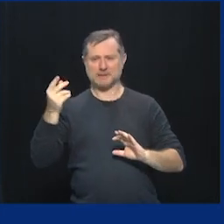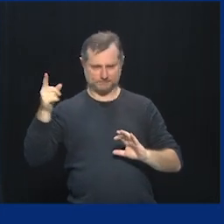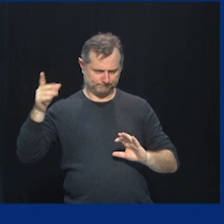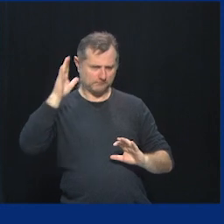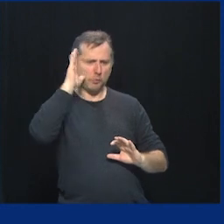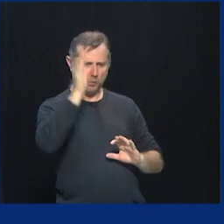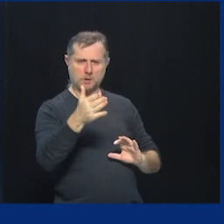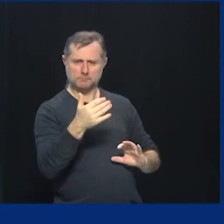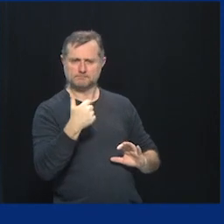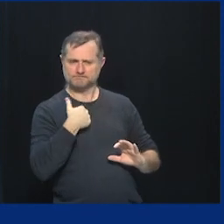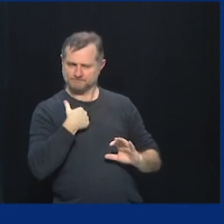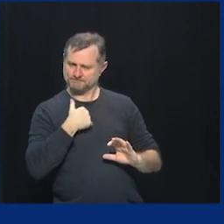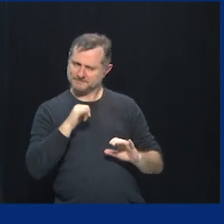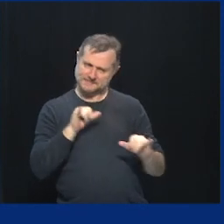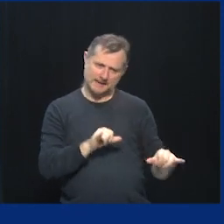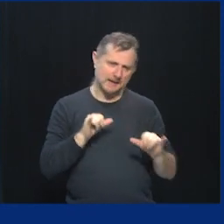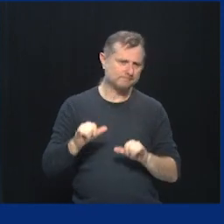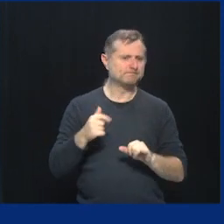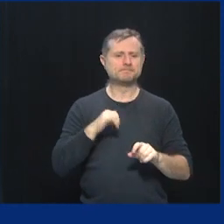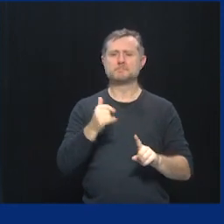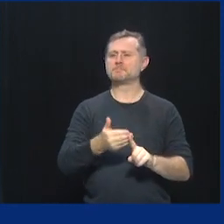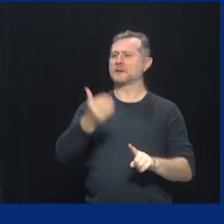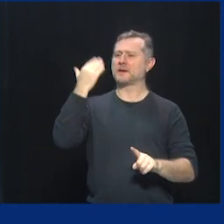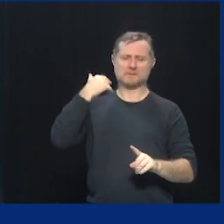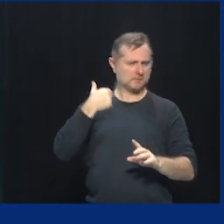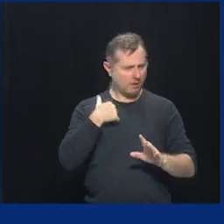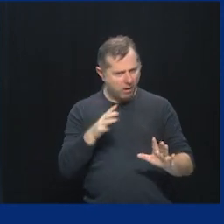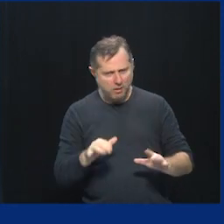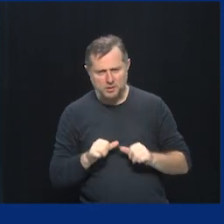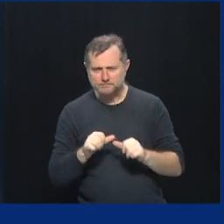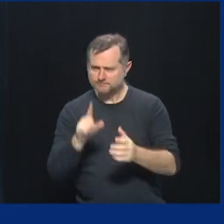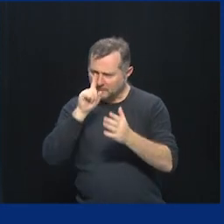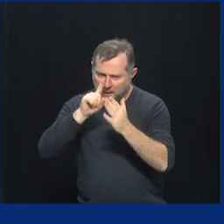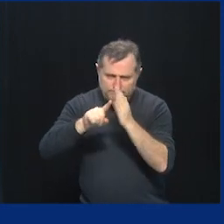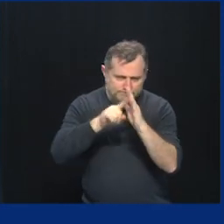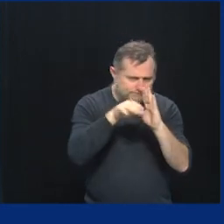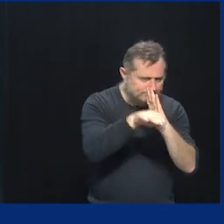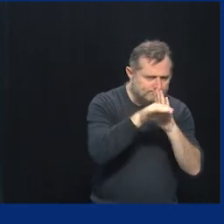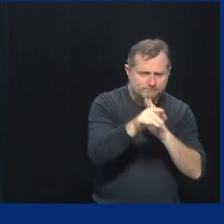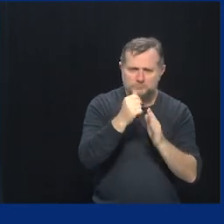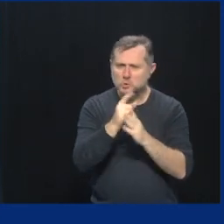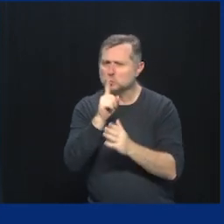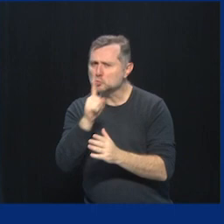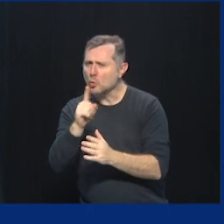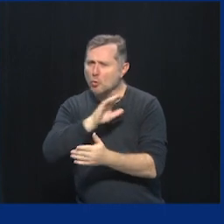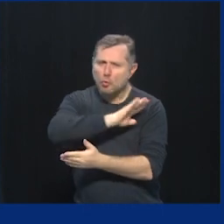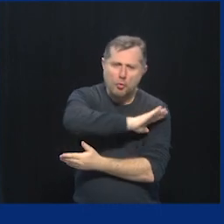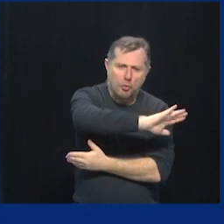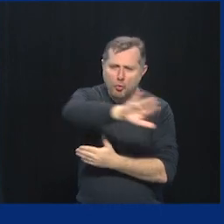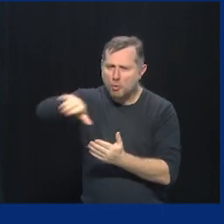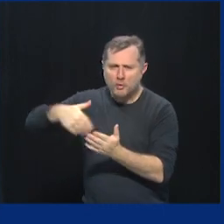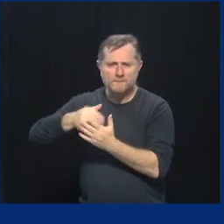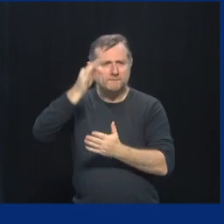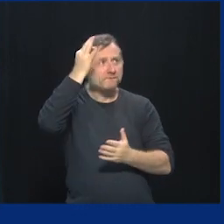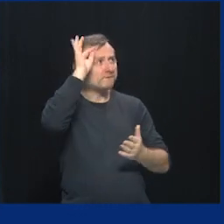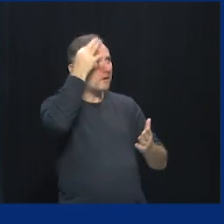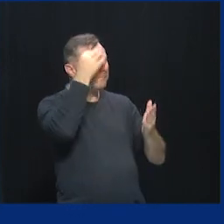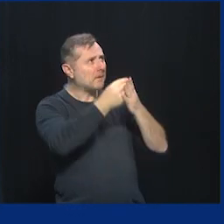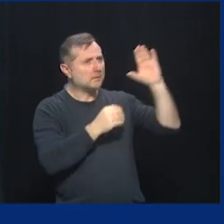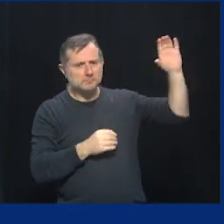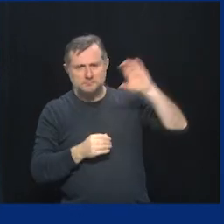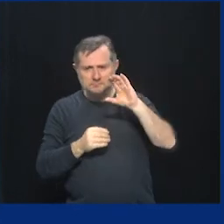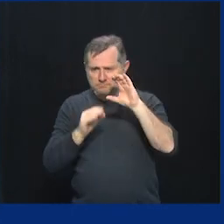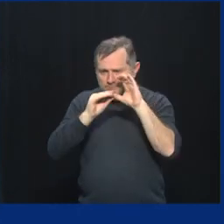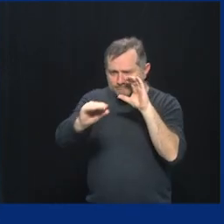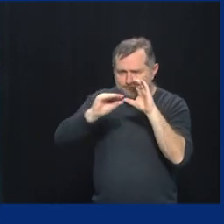past, that no stone is left unturned, and all of the federal largesse. In the federal government, we know when a disaster hits